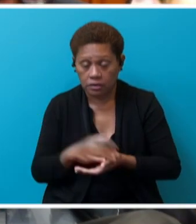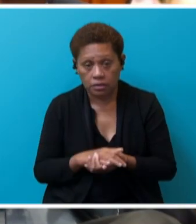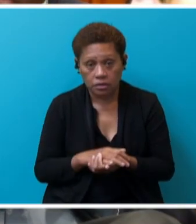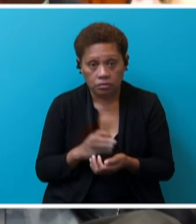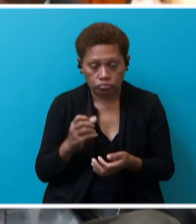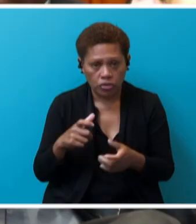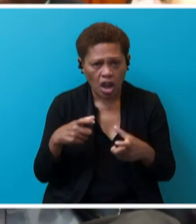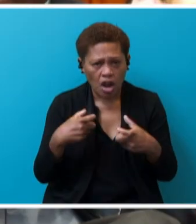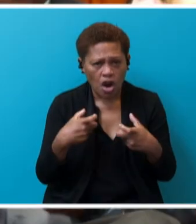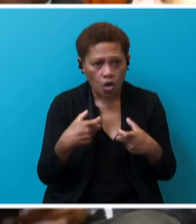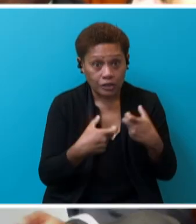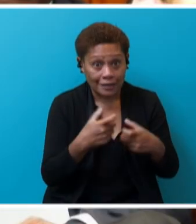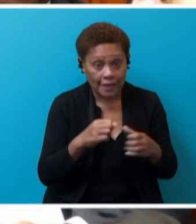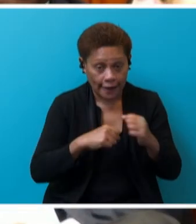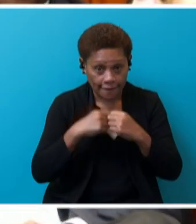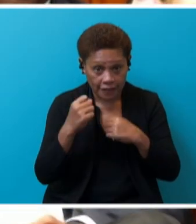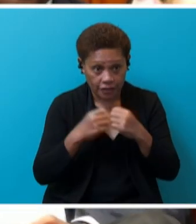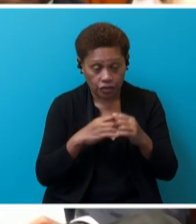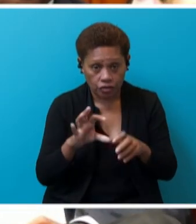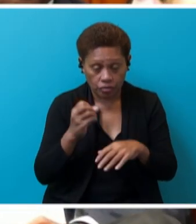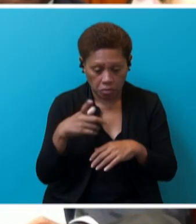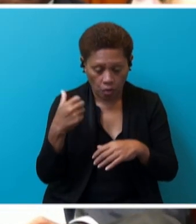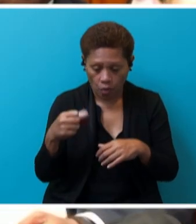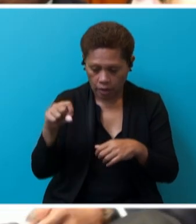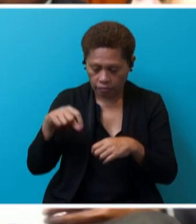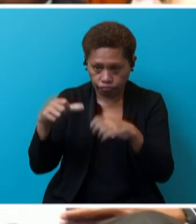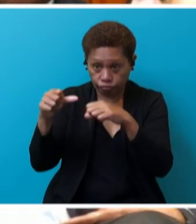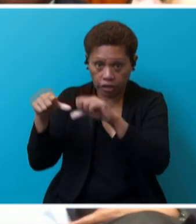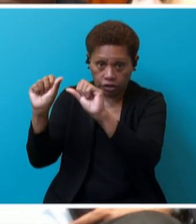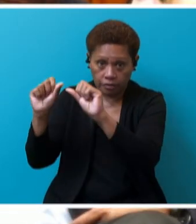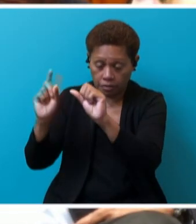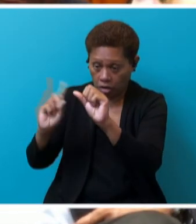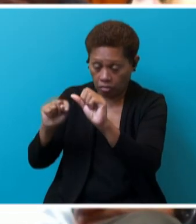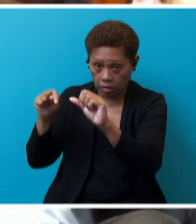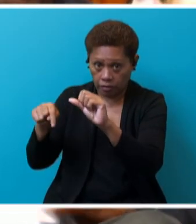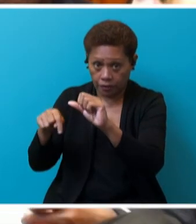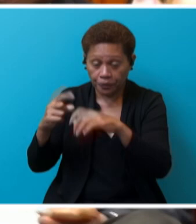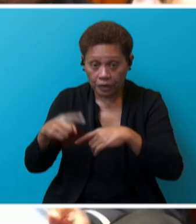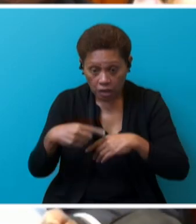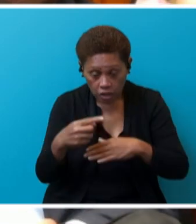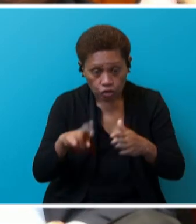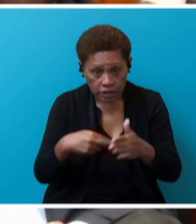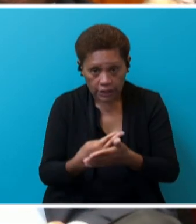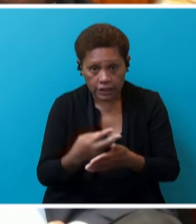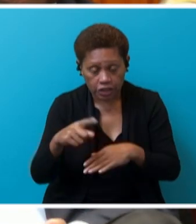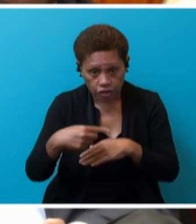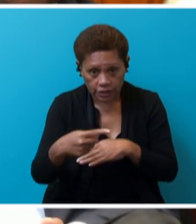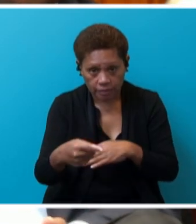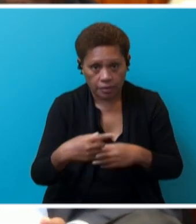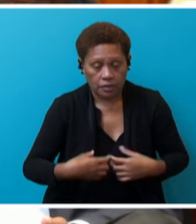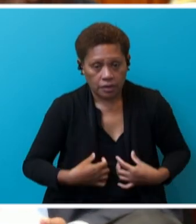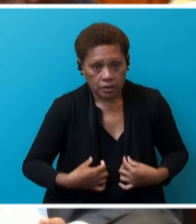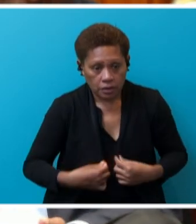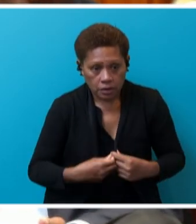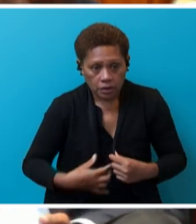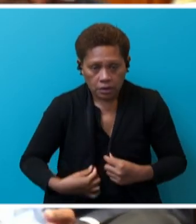infrastructure. They represent the fulfillment of government's vision for equity, resilience and sustainable development. The mission has been clear